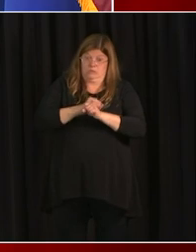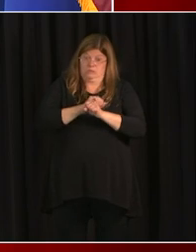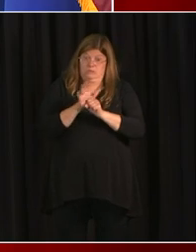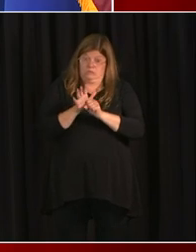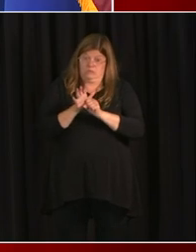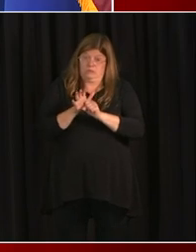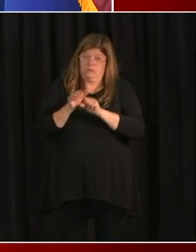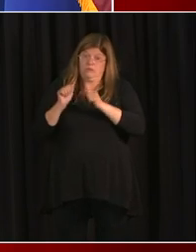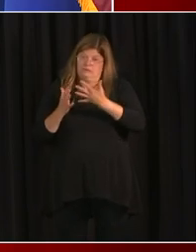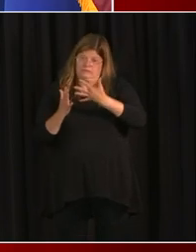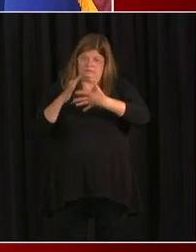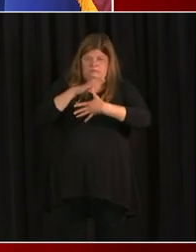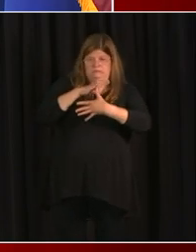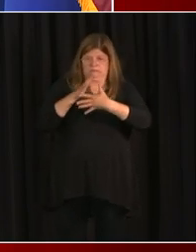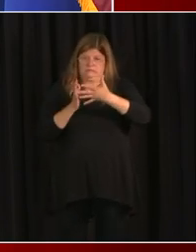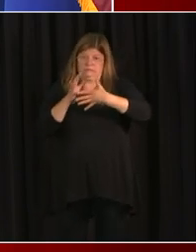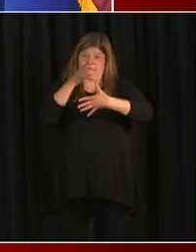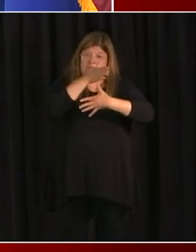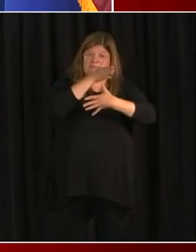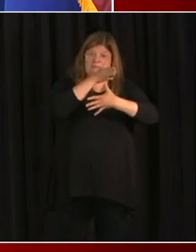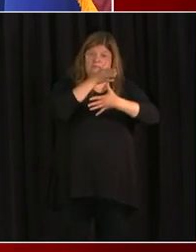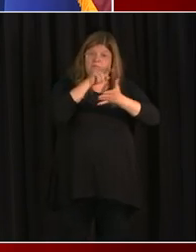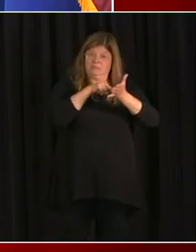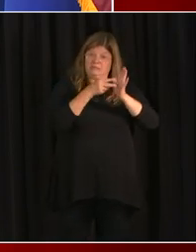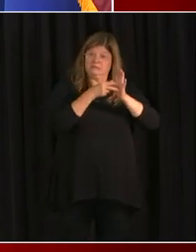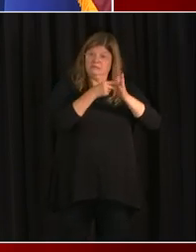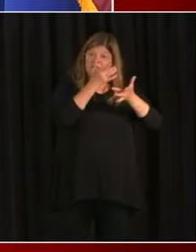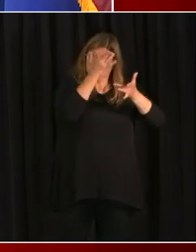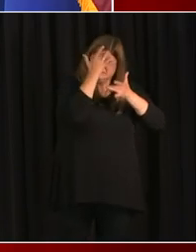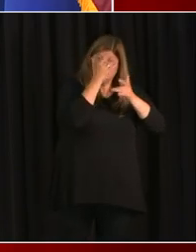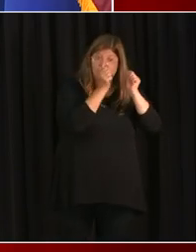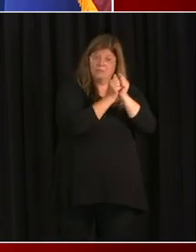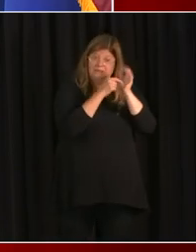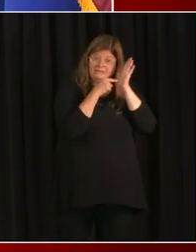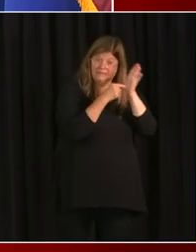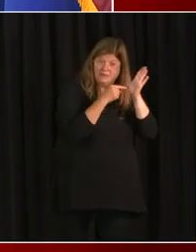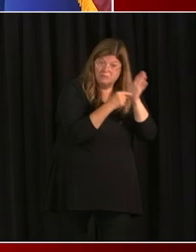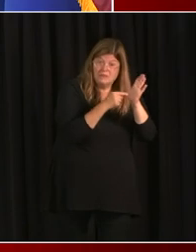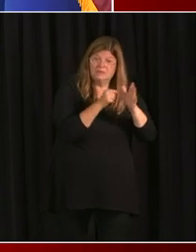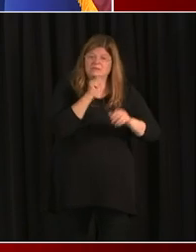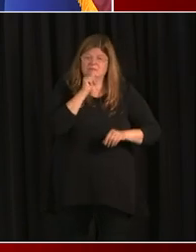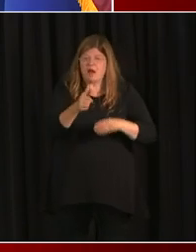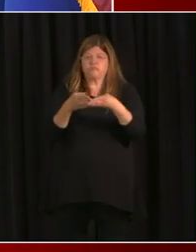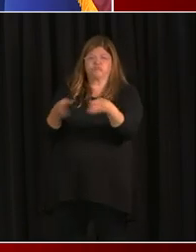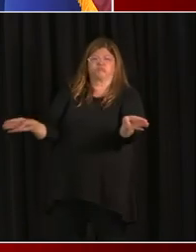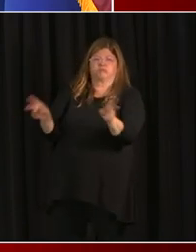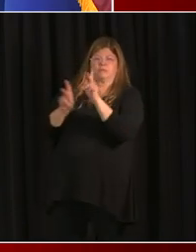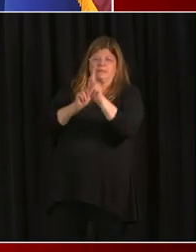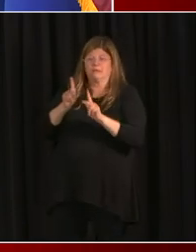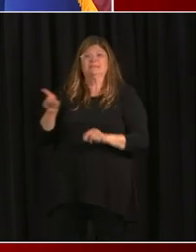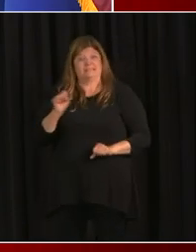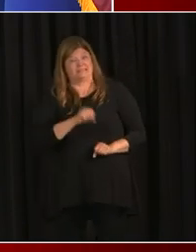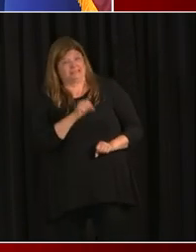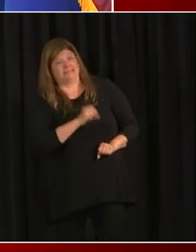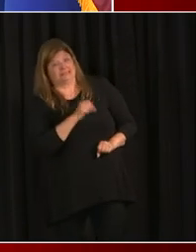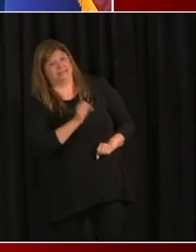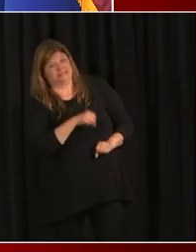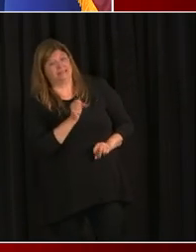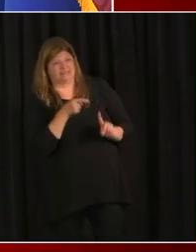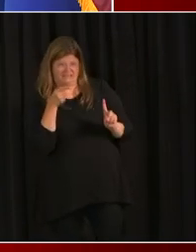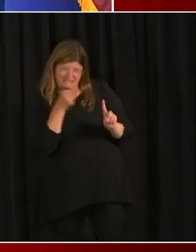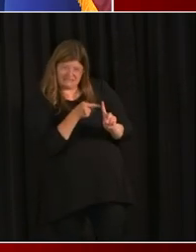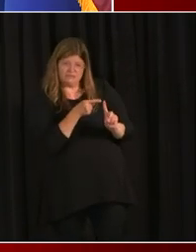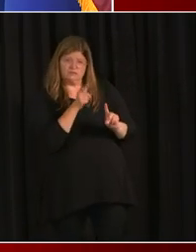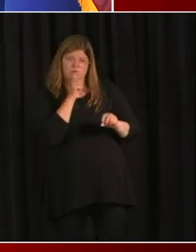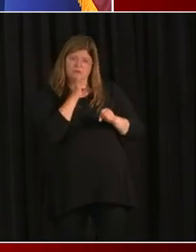have to prioritize serving specific populations? Mm-hmm. Yes, it is possible during a pandemic where